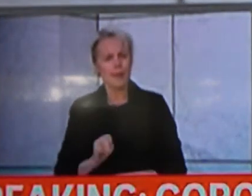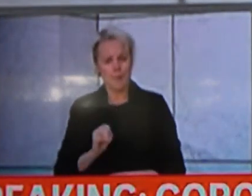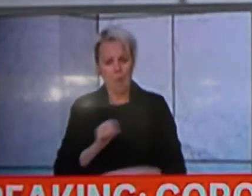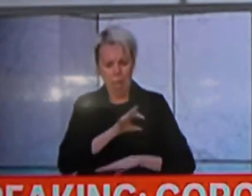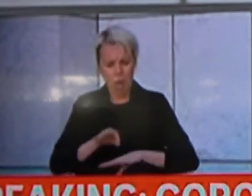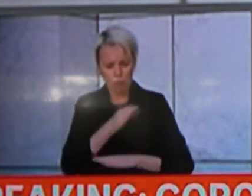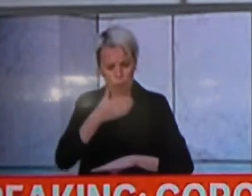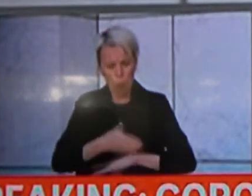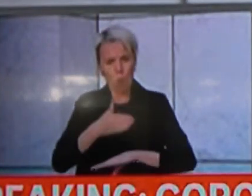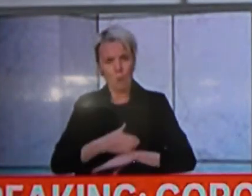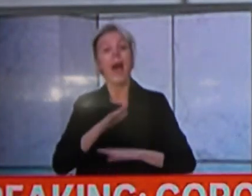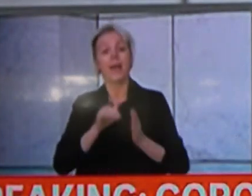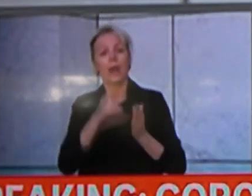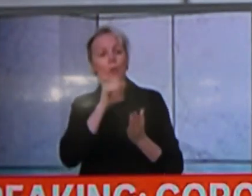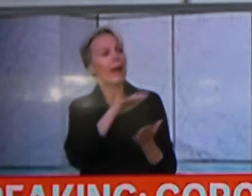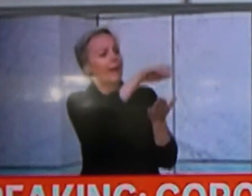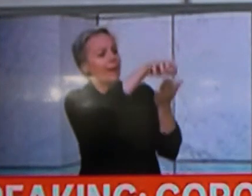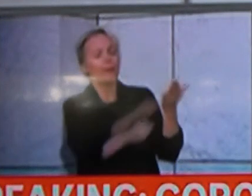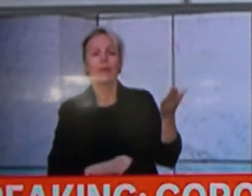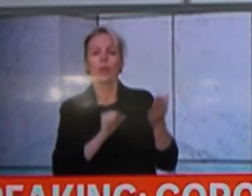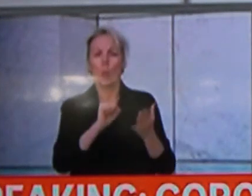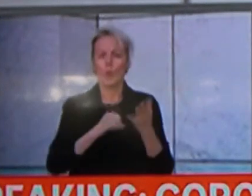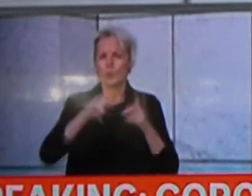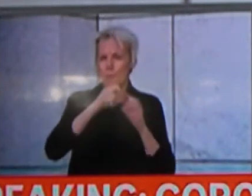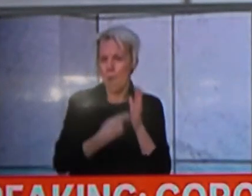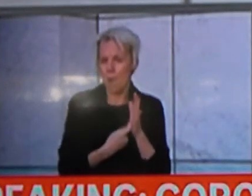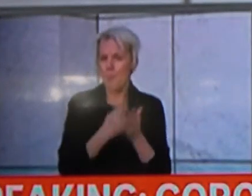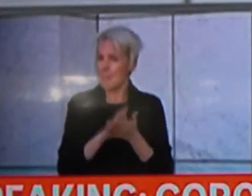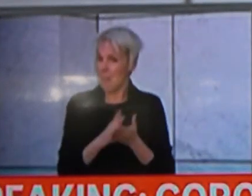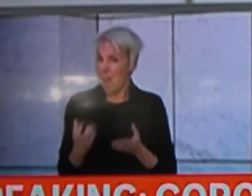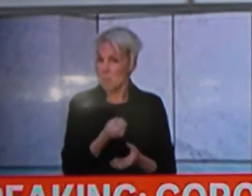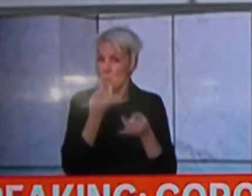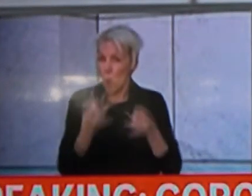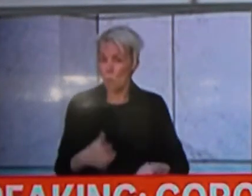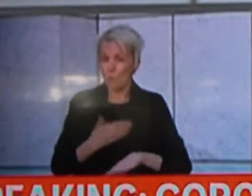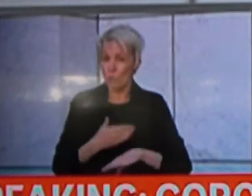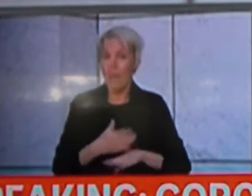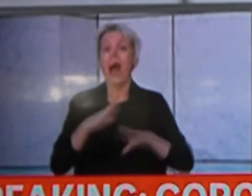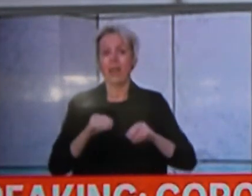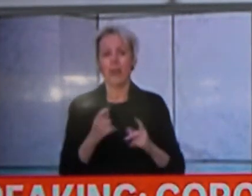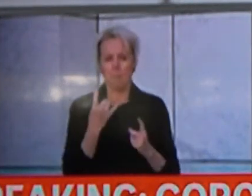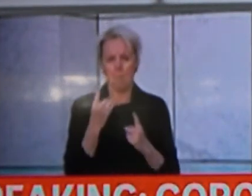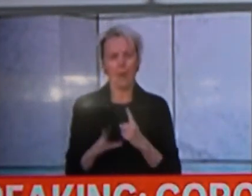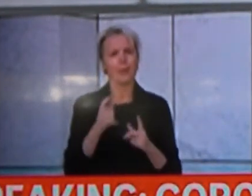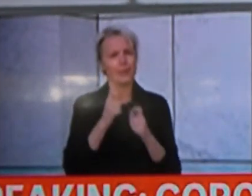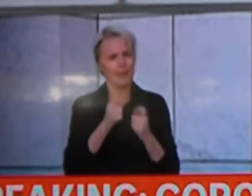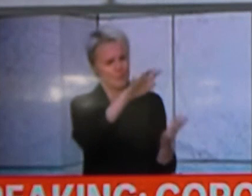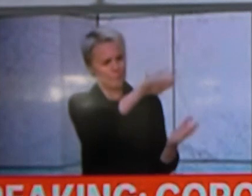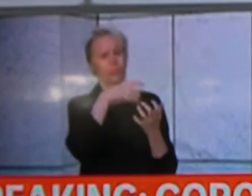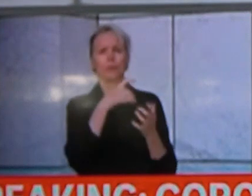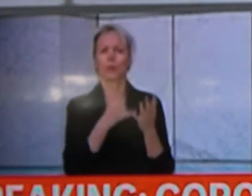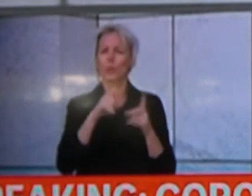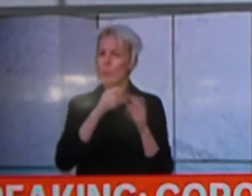is the job seeker thing, have you got to lose your job? Is that the test? And also, if I may, just on that second